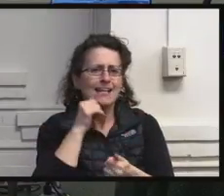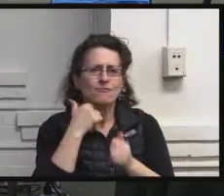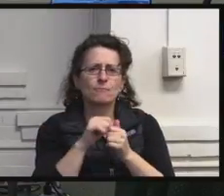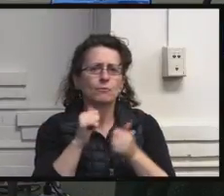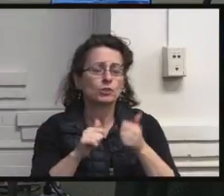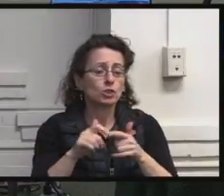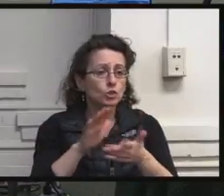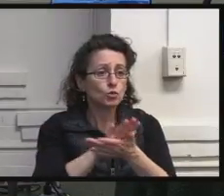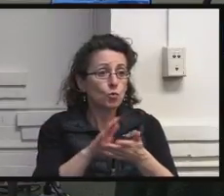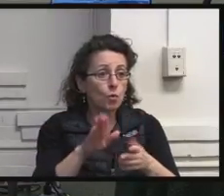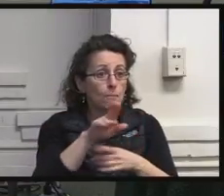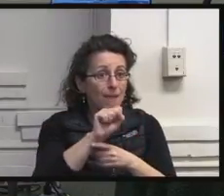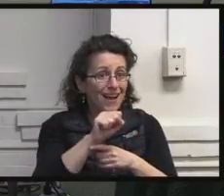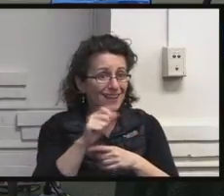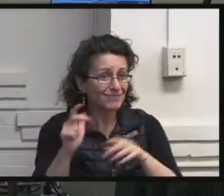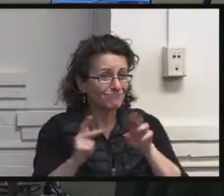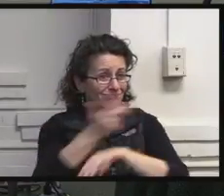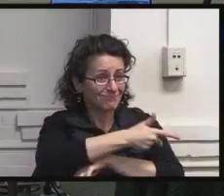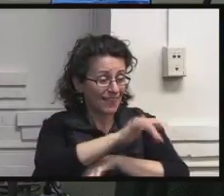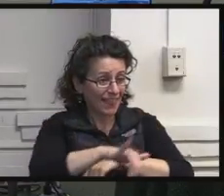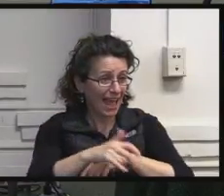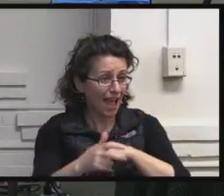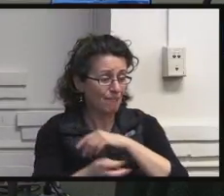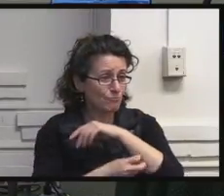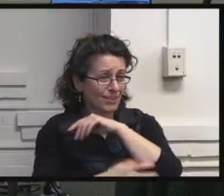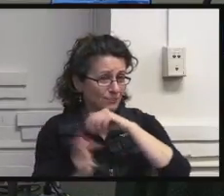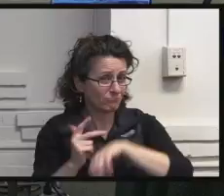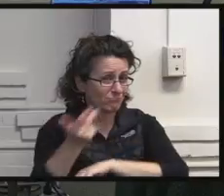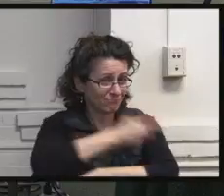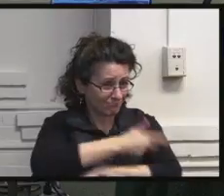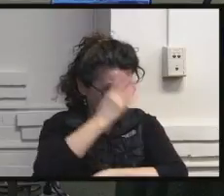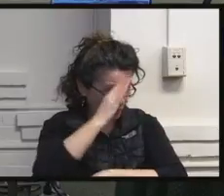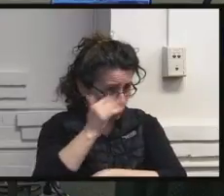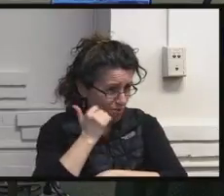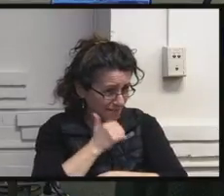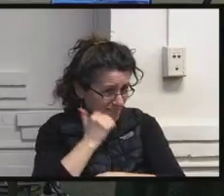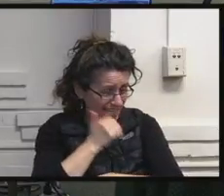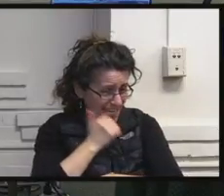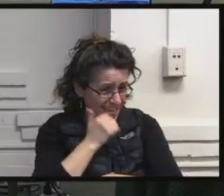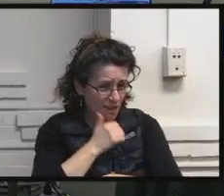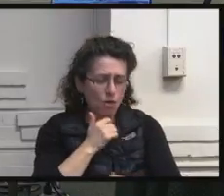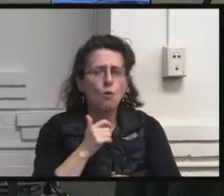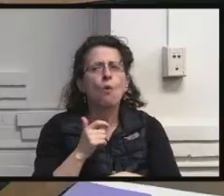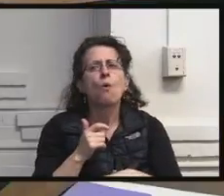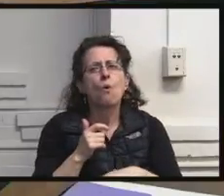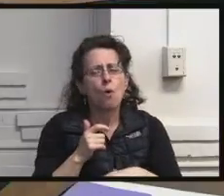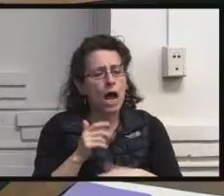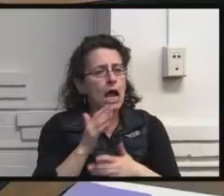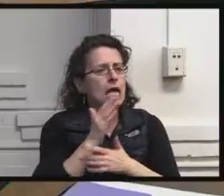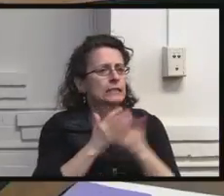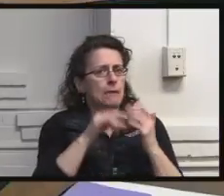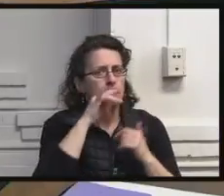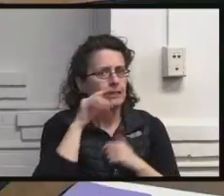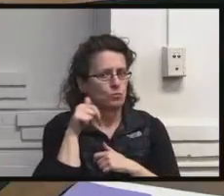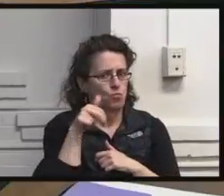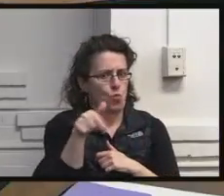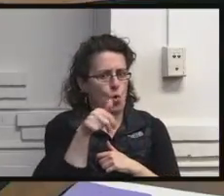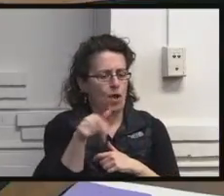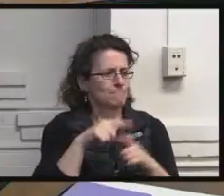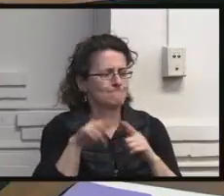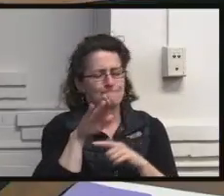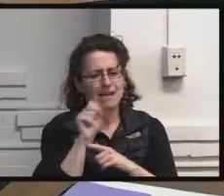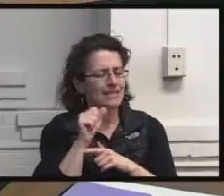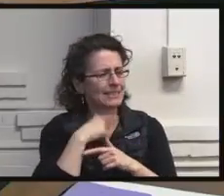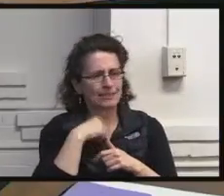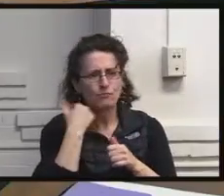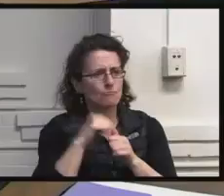you know if a school bus drives over this bridge to get kids to and from school? There are definitely walkers. I don't remember about the school bus. Do you